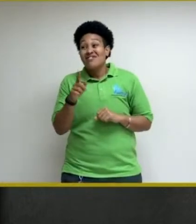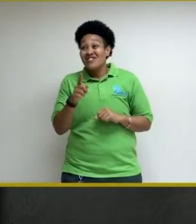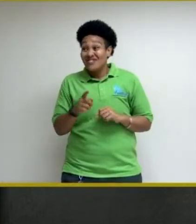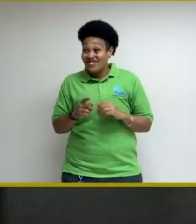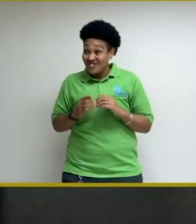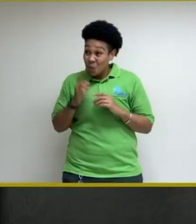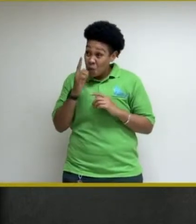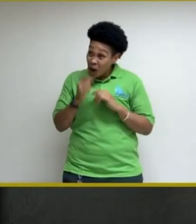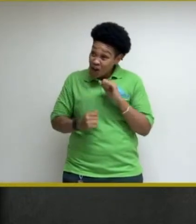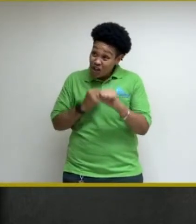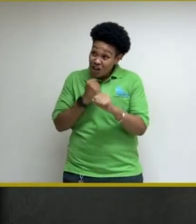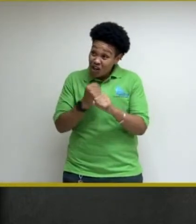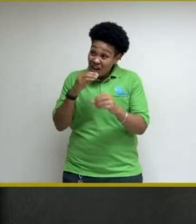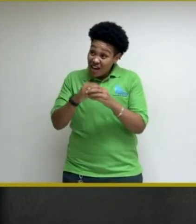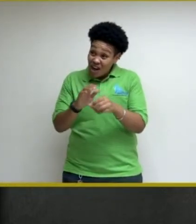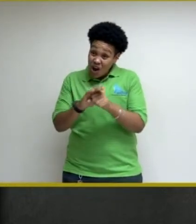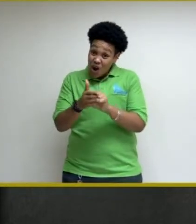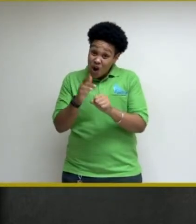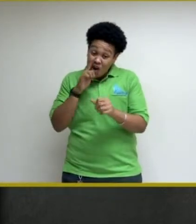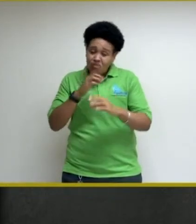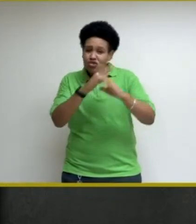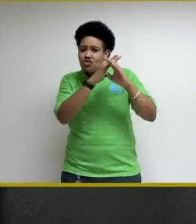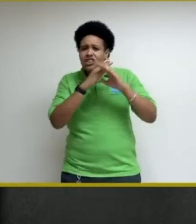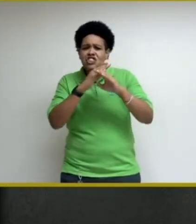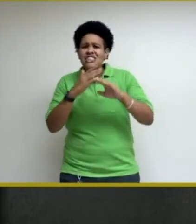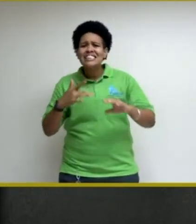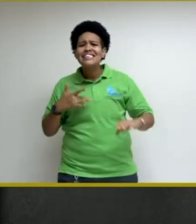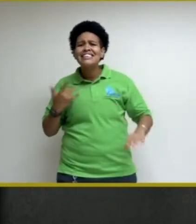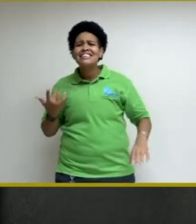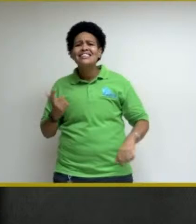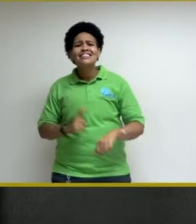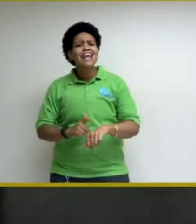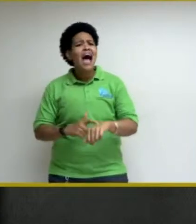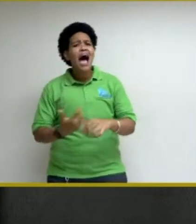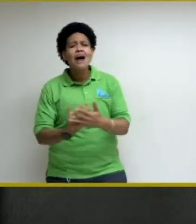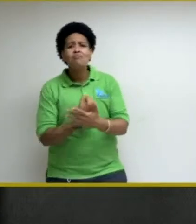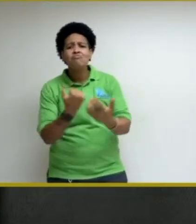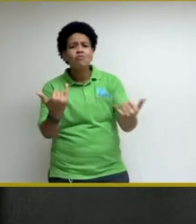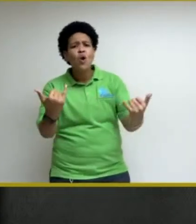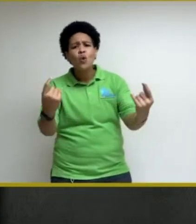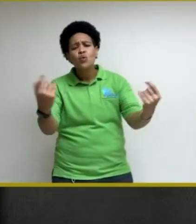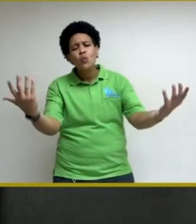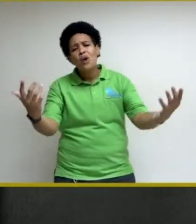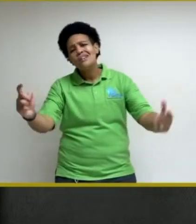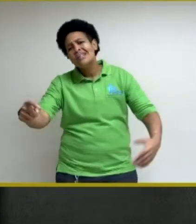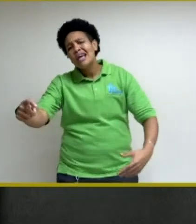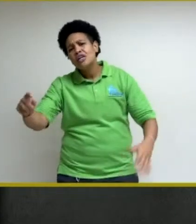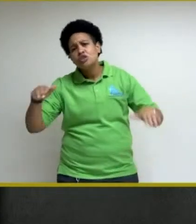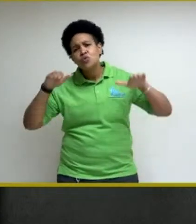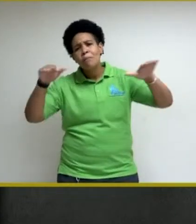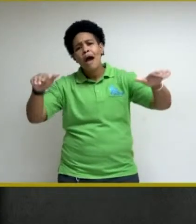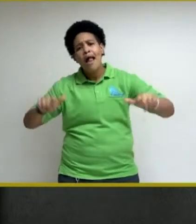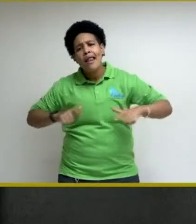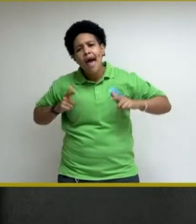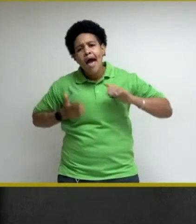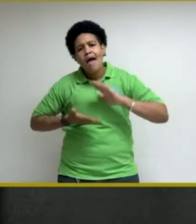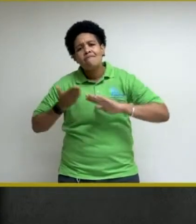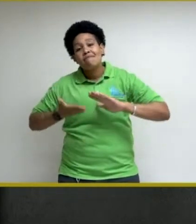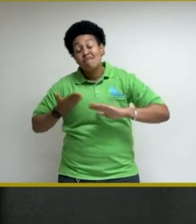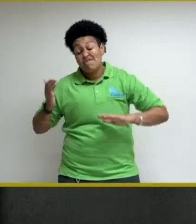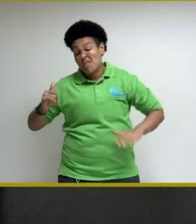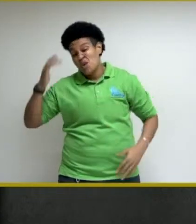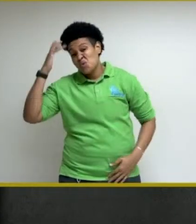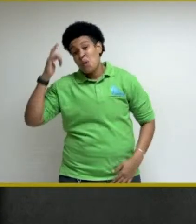a year of being under COVID restrictions, it is also time to do what is necessary to get back to life. That's